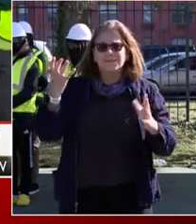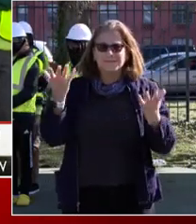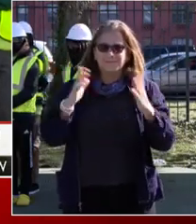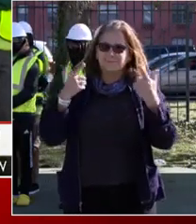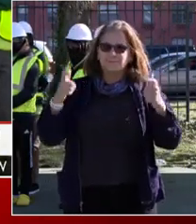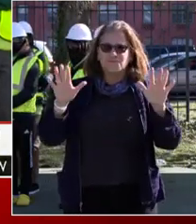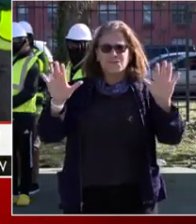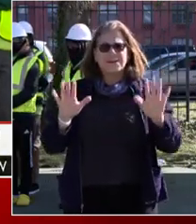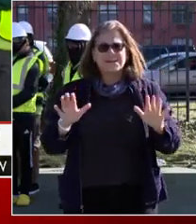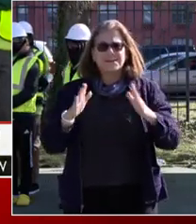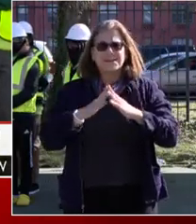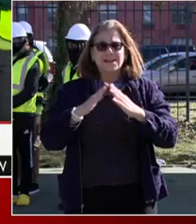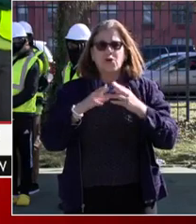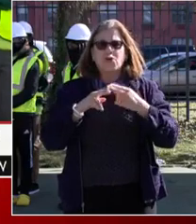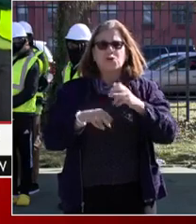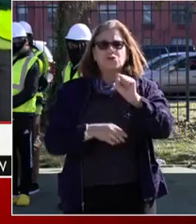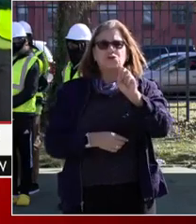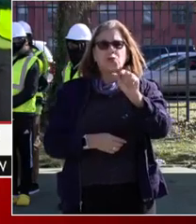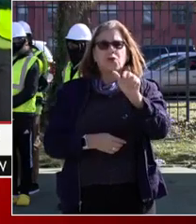of the roofs in Washington, D.C.